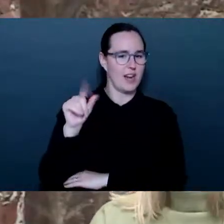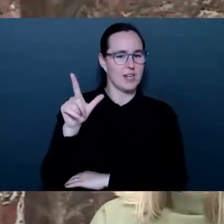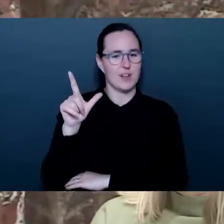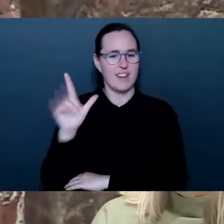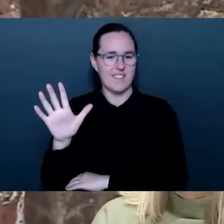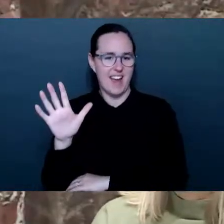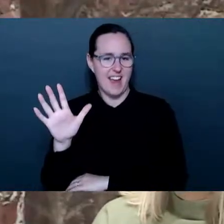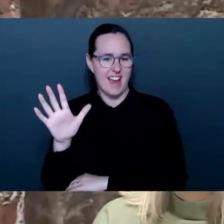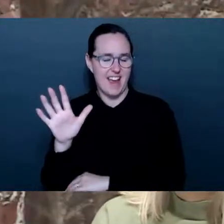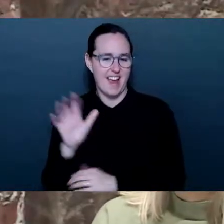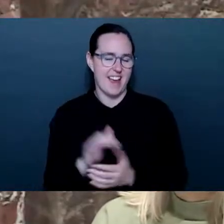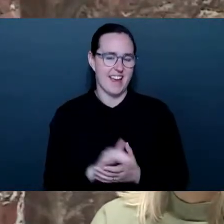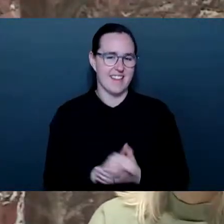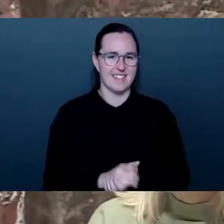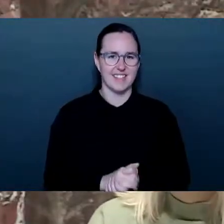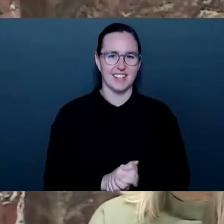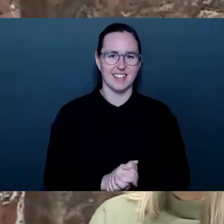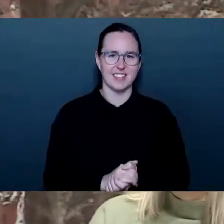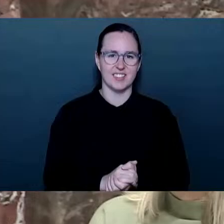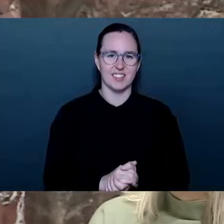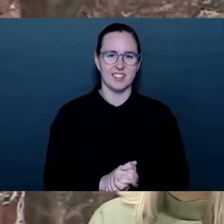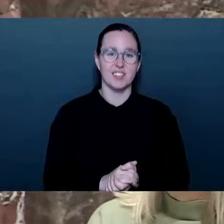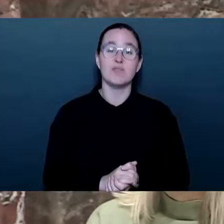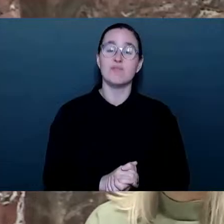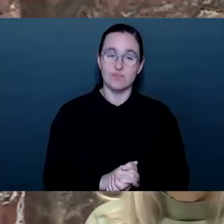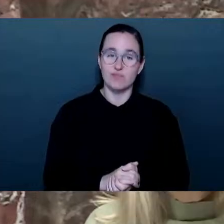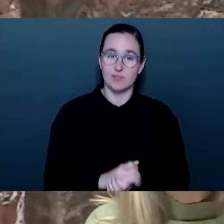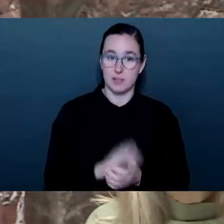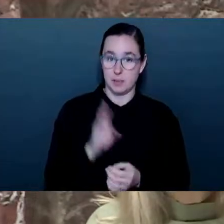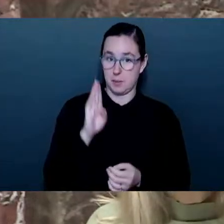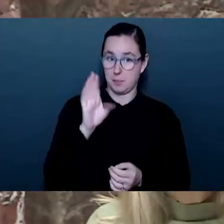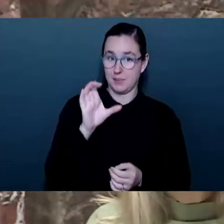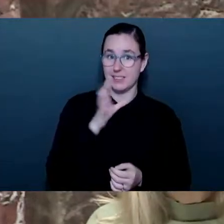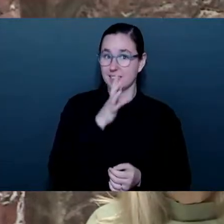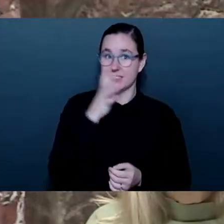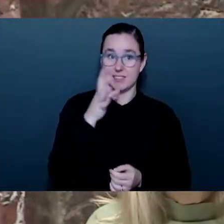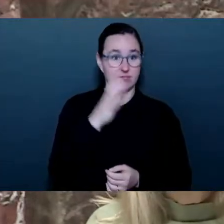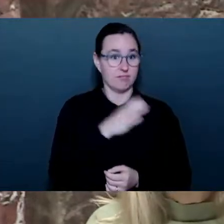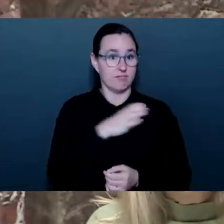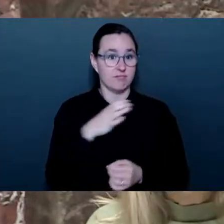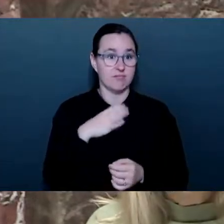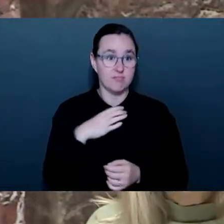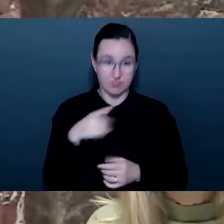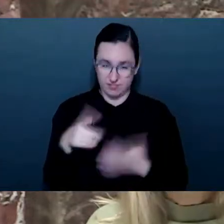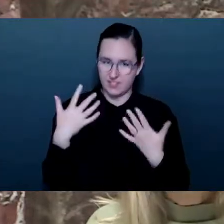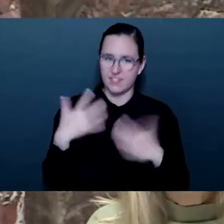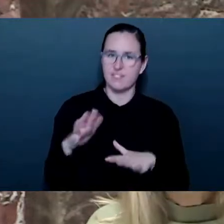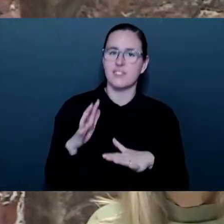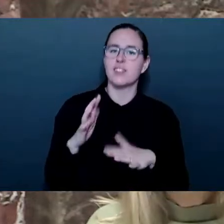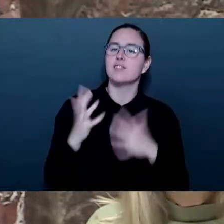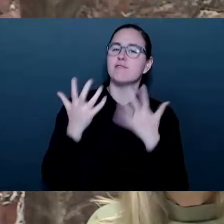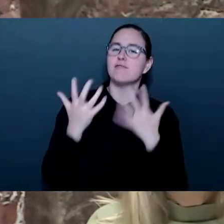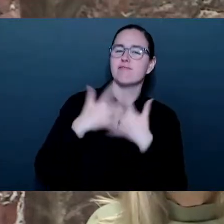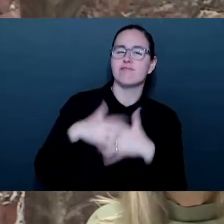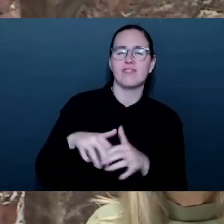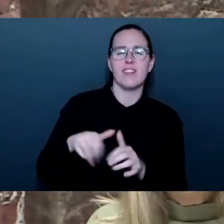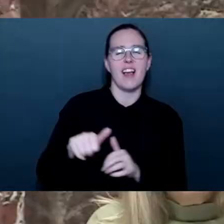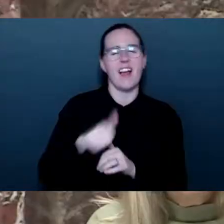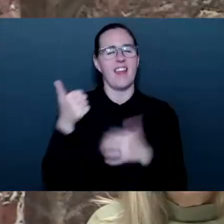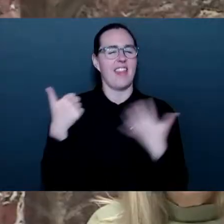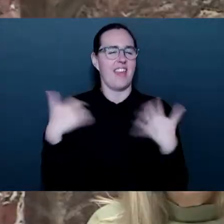The BC Agriculture Council has organized another amazing day where they're bringing over